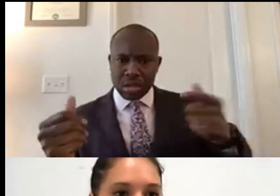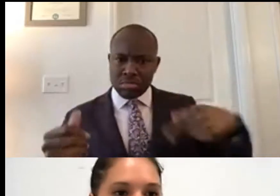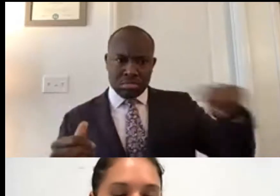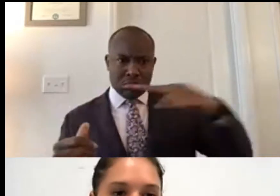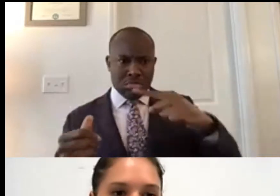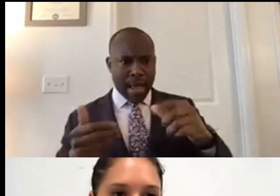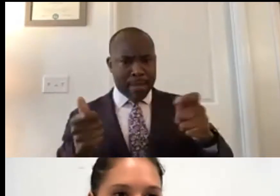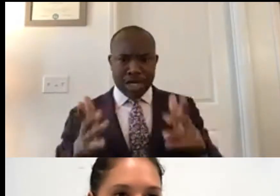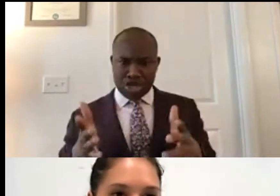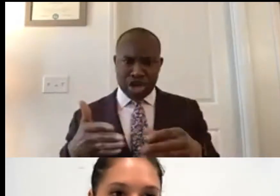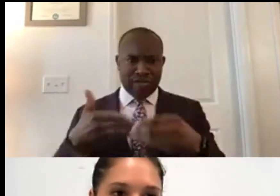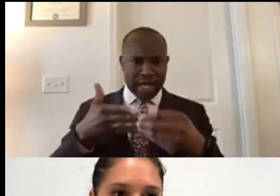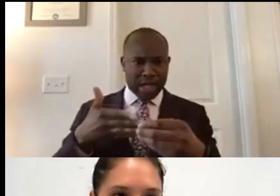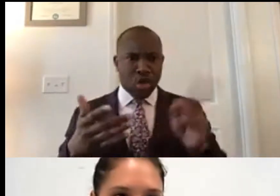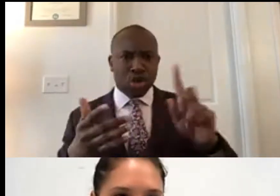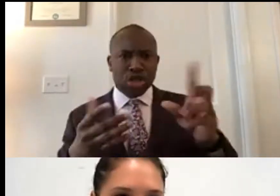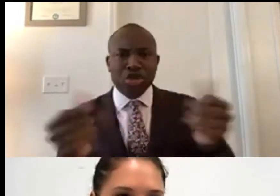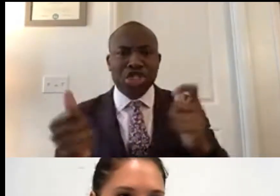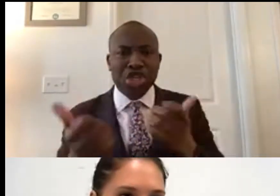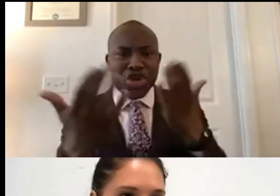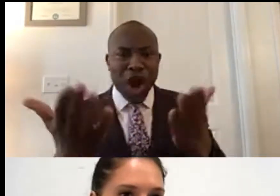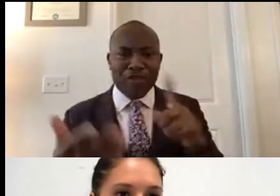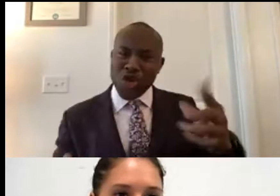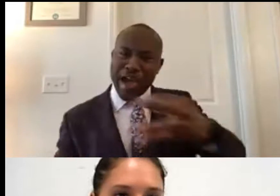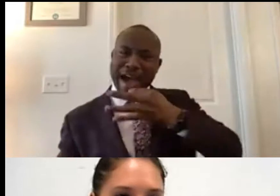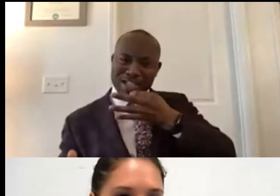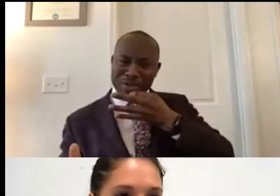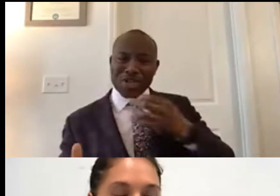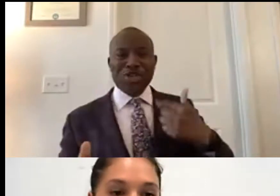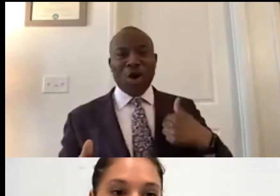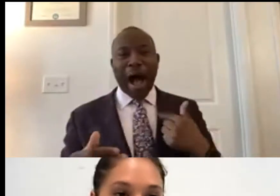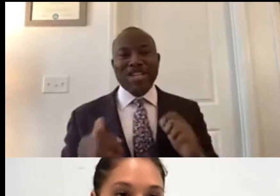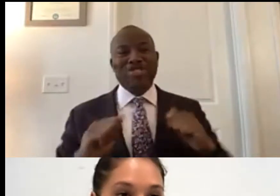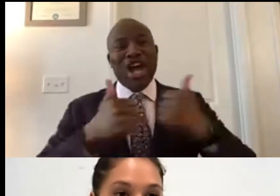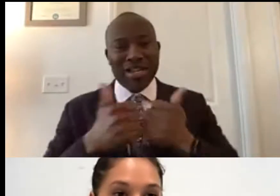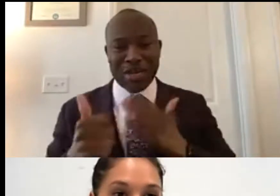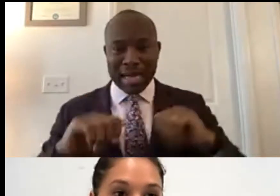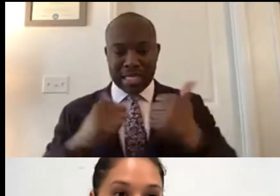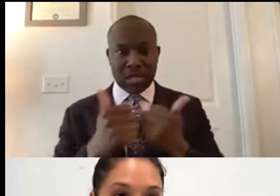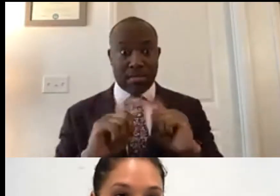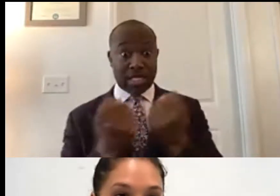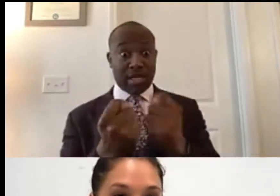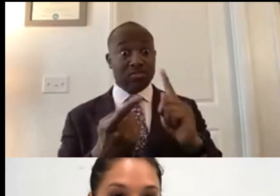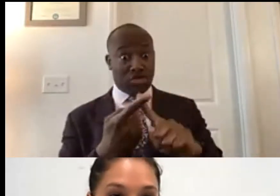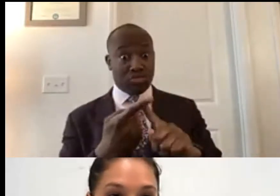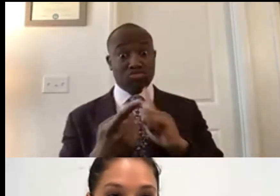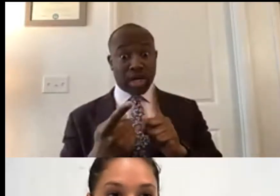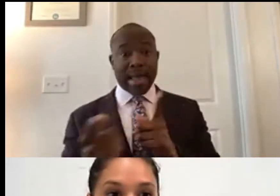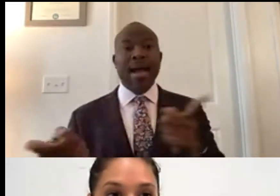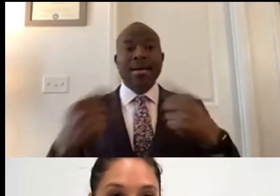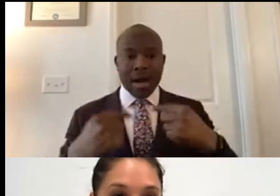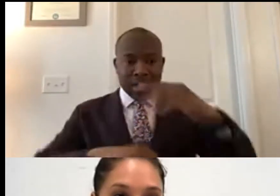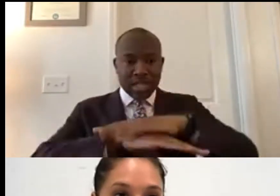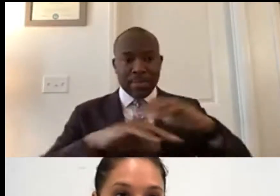issue, and then others can bring up solutions. Administrators and leaders can offer some solutions because